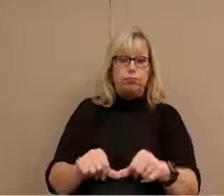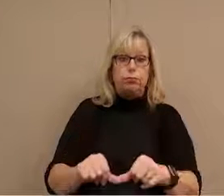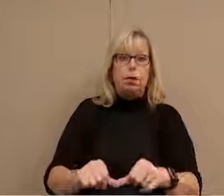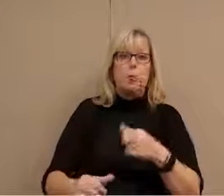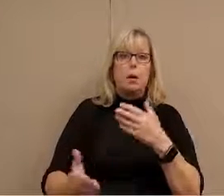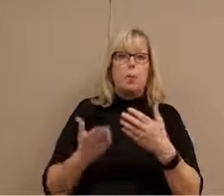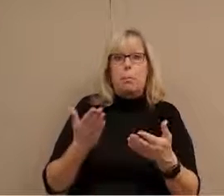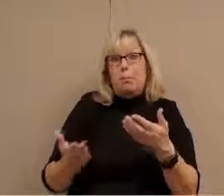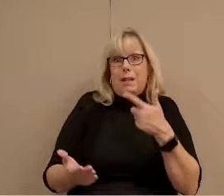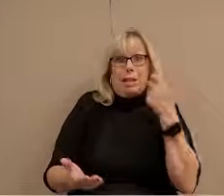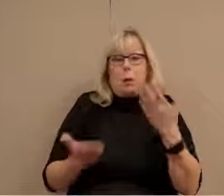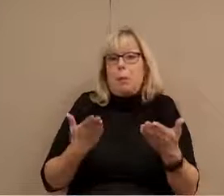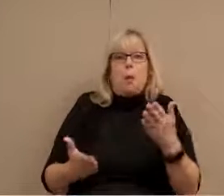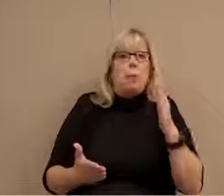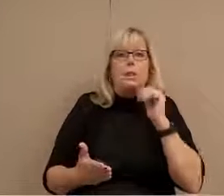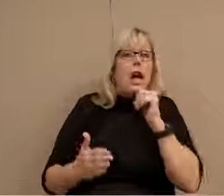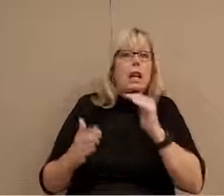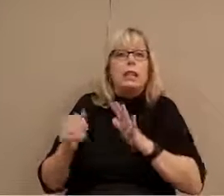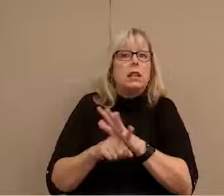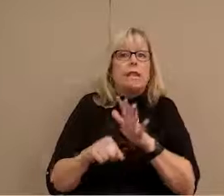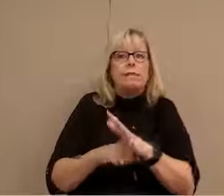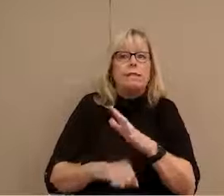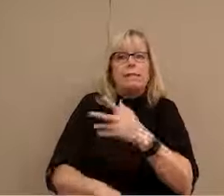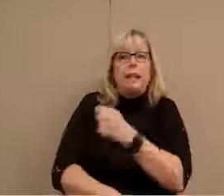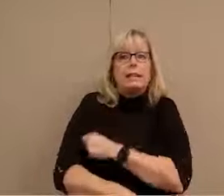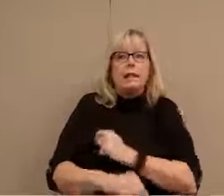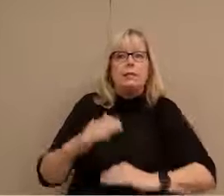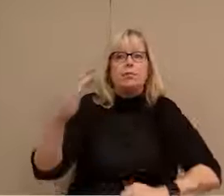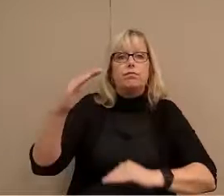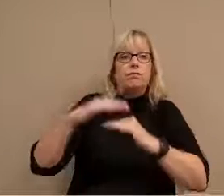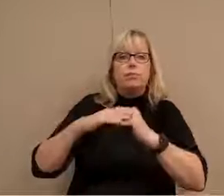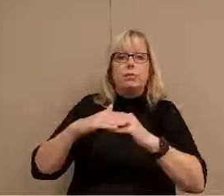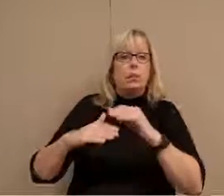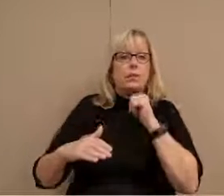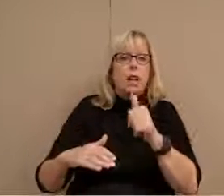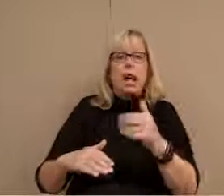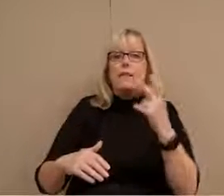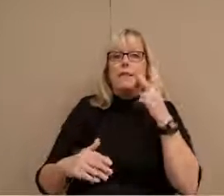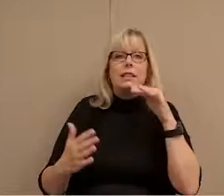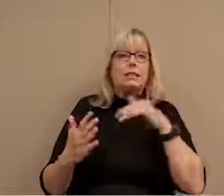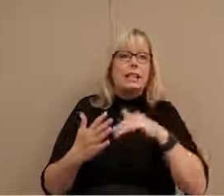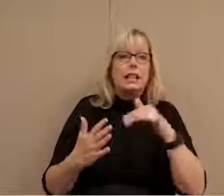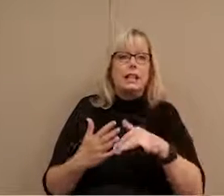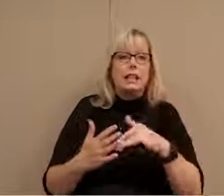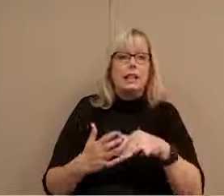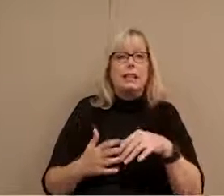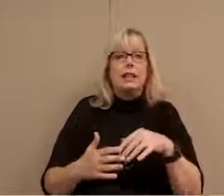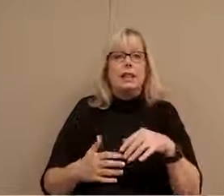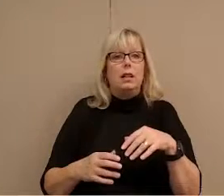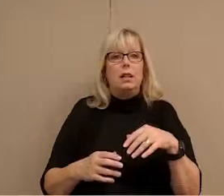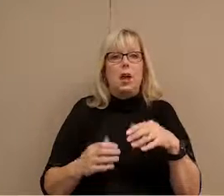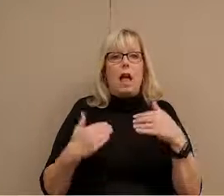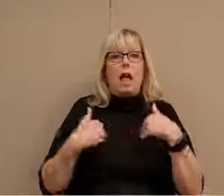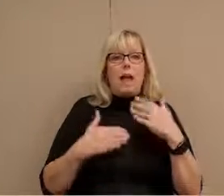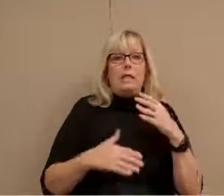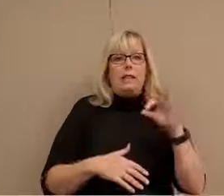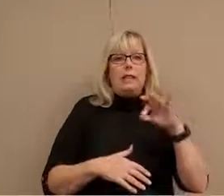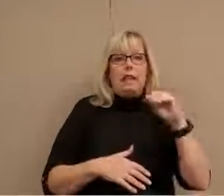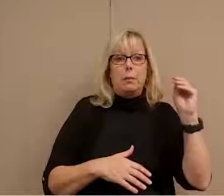probably will not get to the numbers that we need to get to with vaccination, because I've seen studies that you get to 90% plus. What's the likelihood